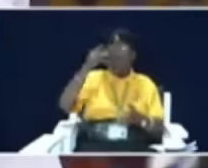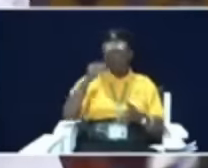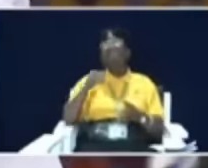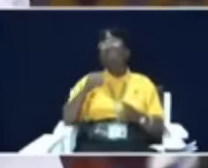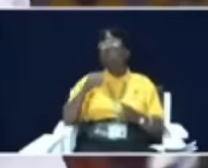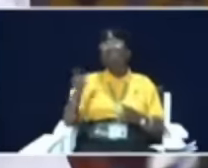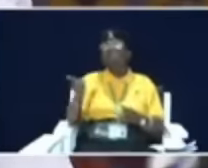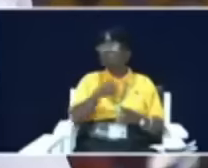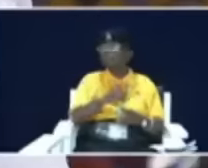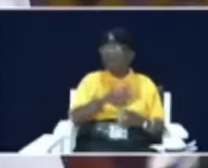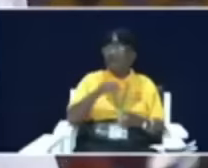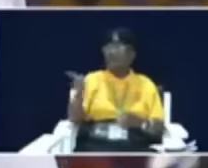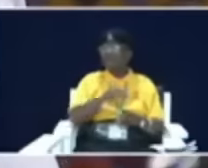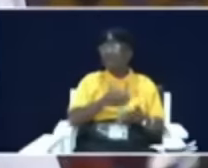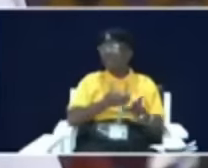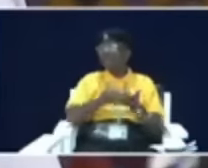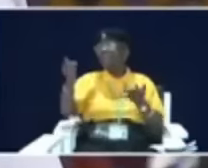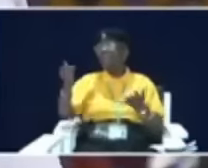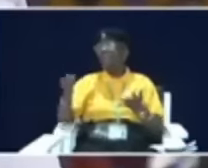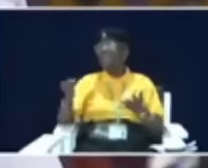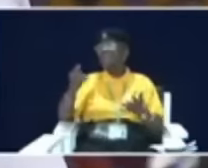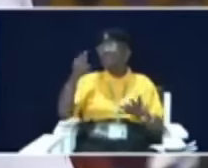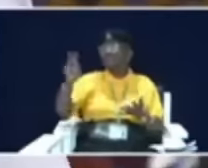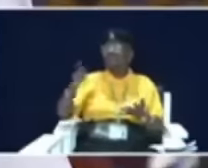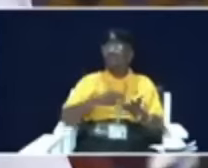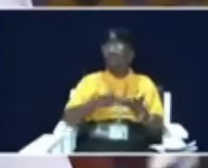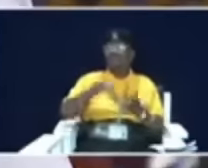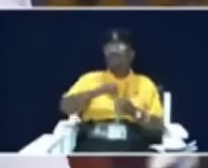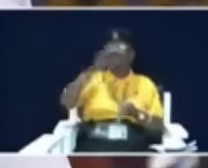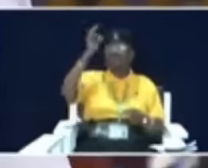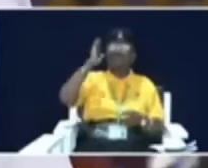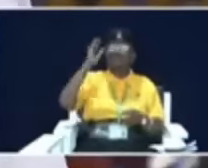and you fail, the Holy Spirit will comfort you.